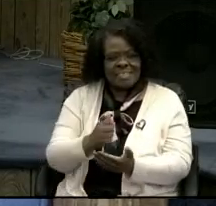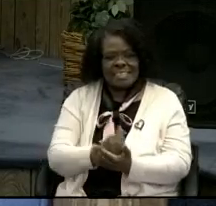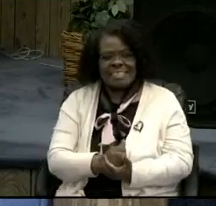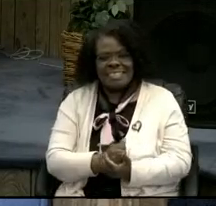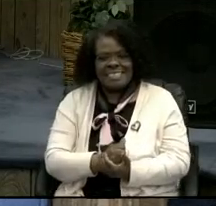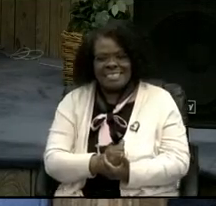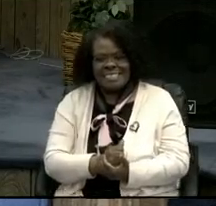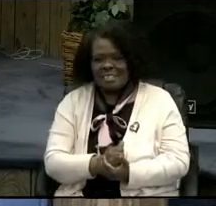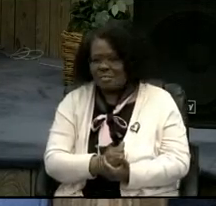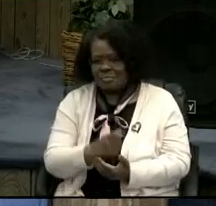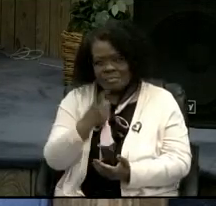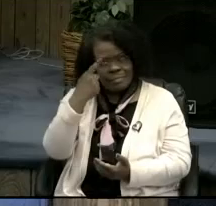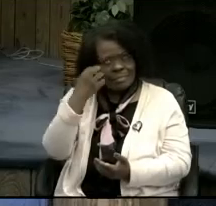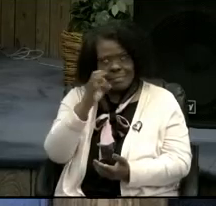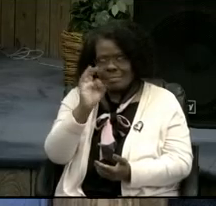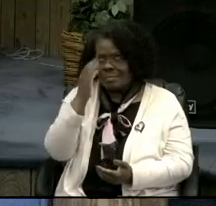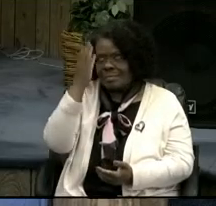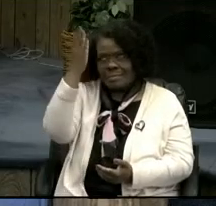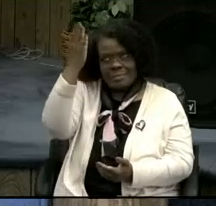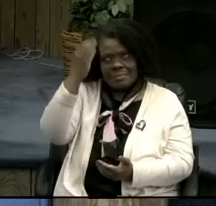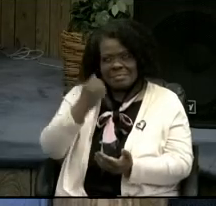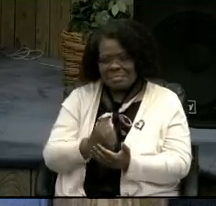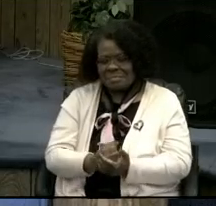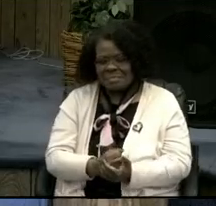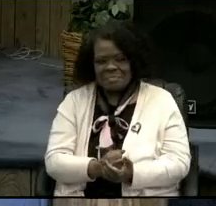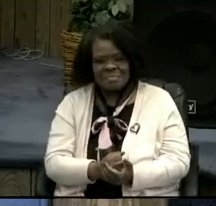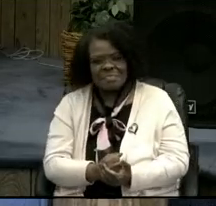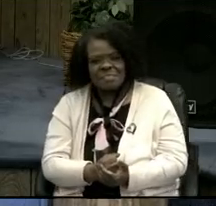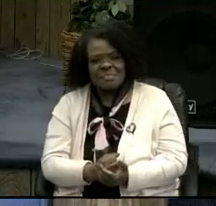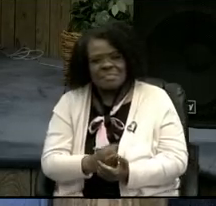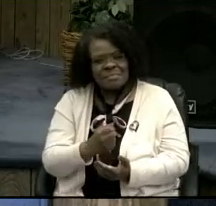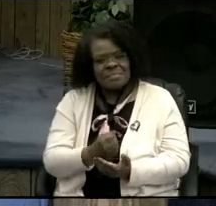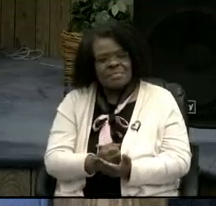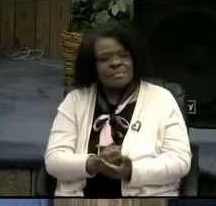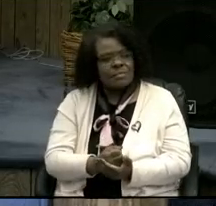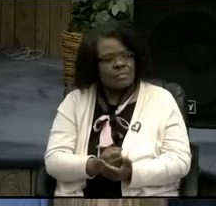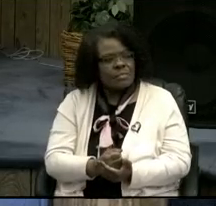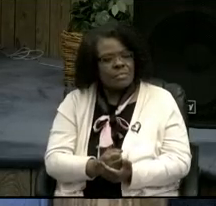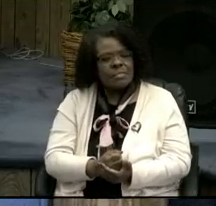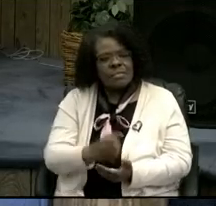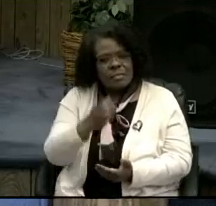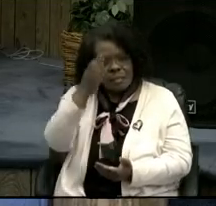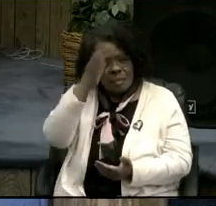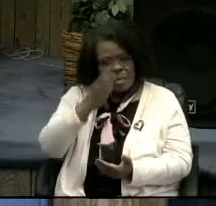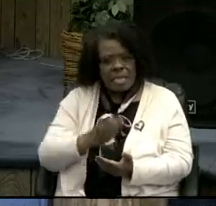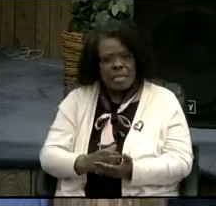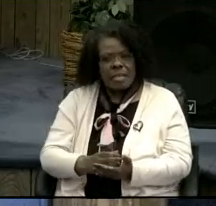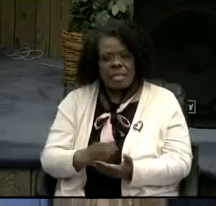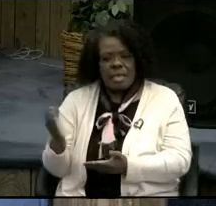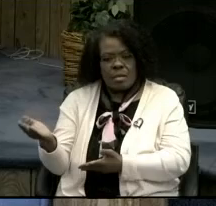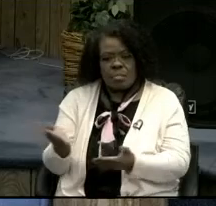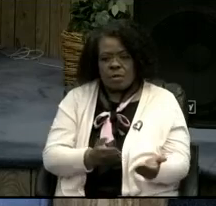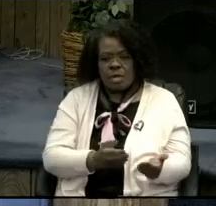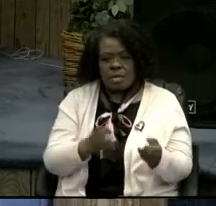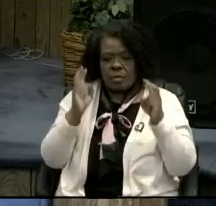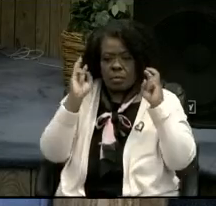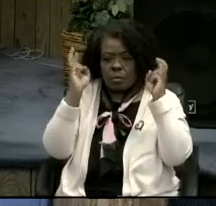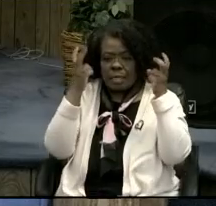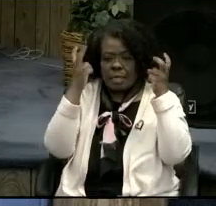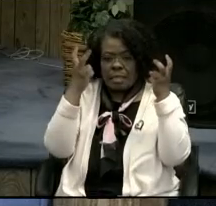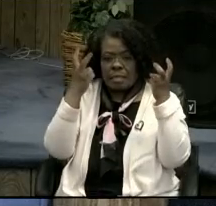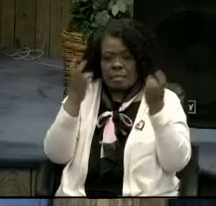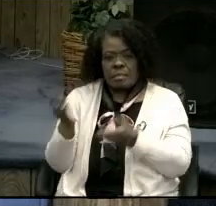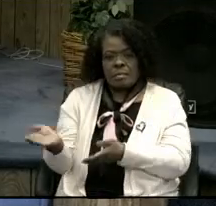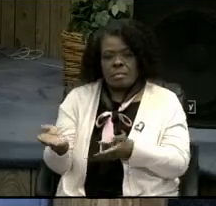who prospereth in his way, because of the man who bringeth wicked devices to pass. Cease from anger